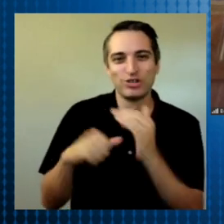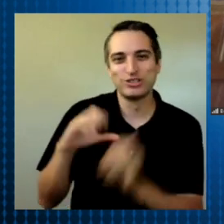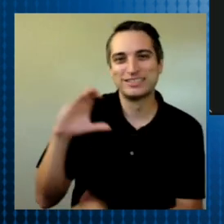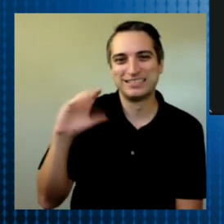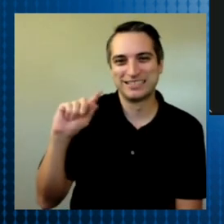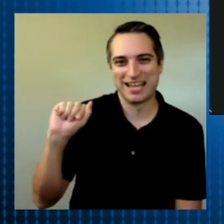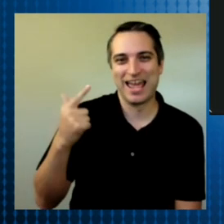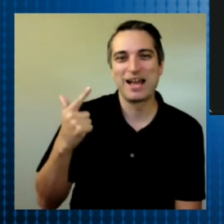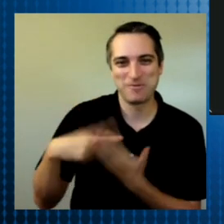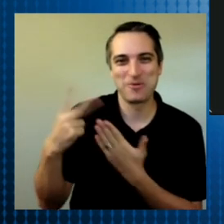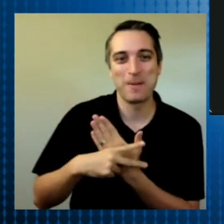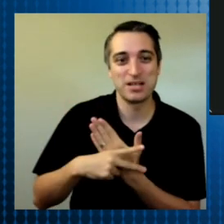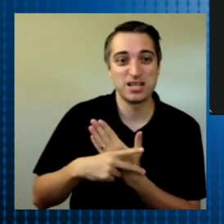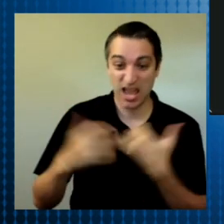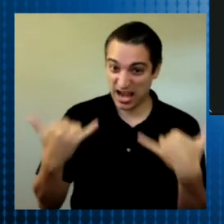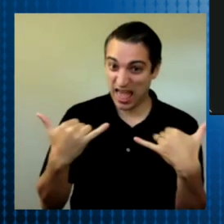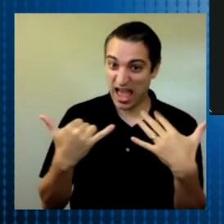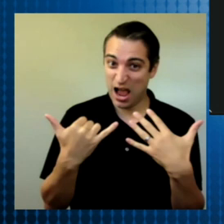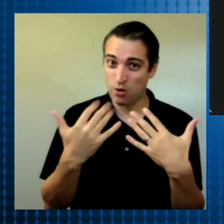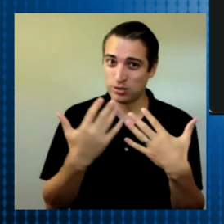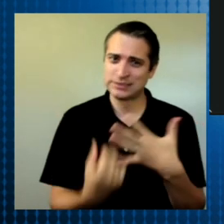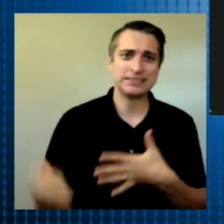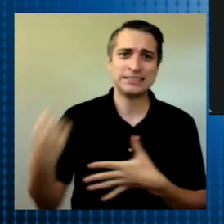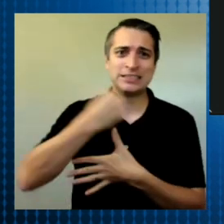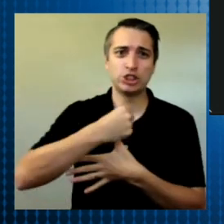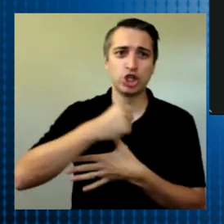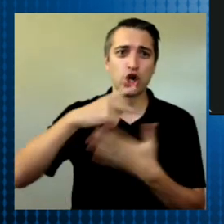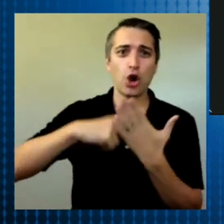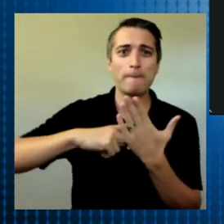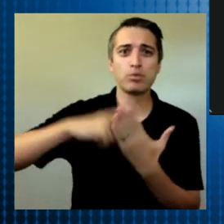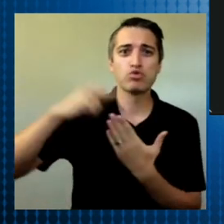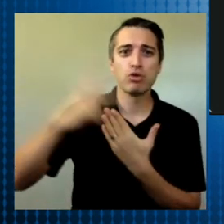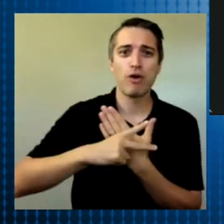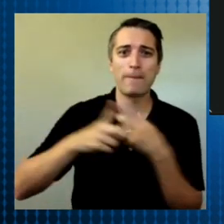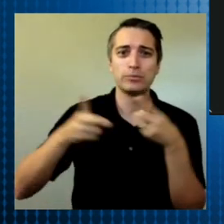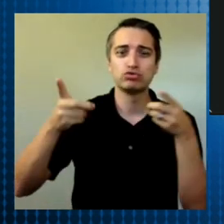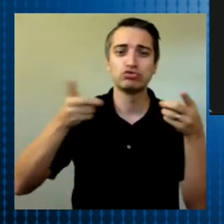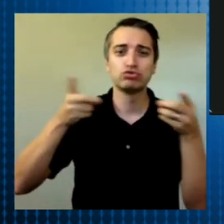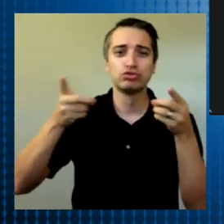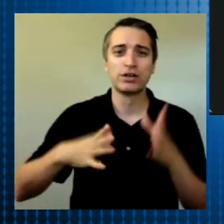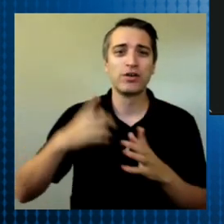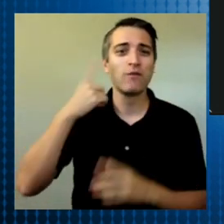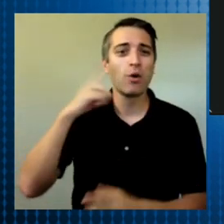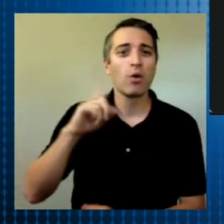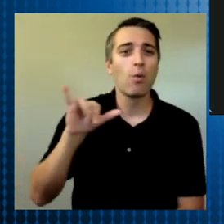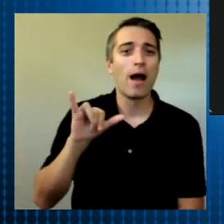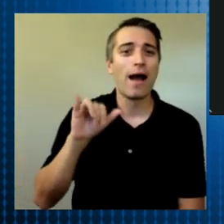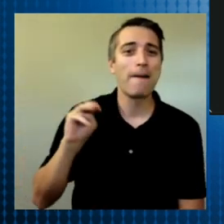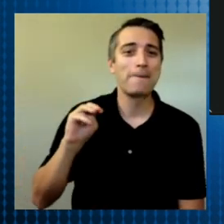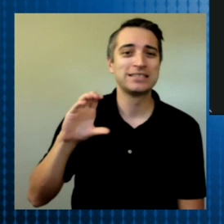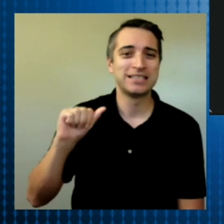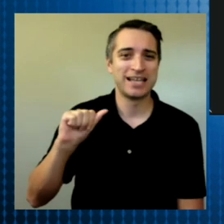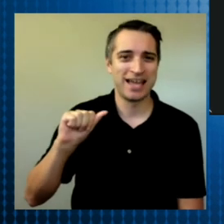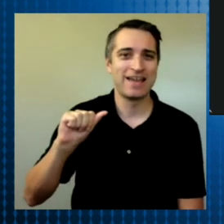now he is the senior program director at the YMCA of Greater Flint. And I was very proud when he